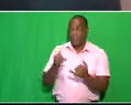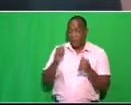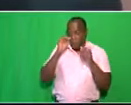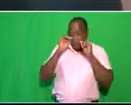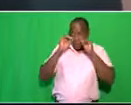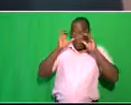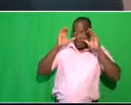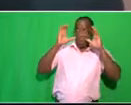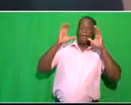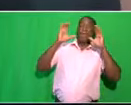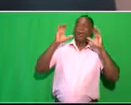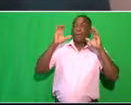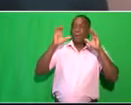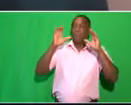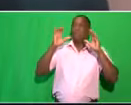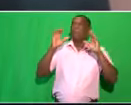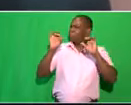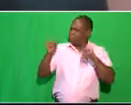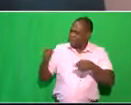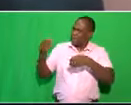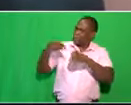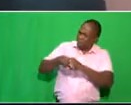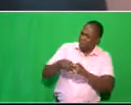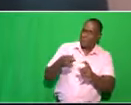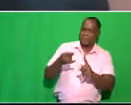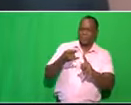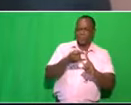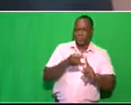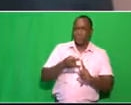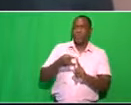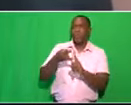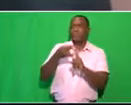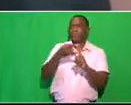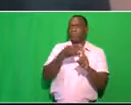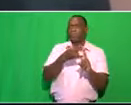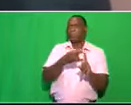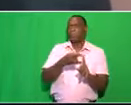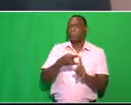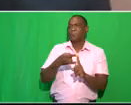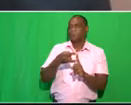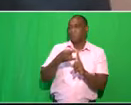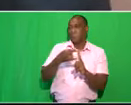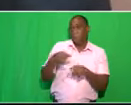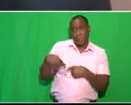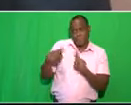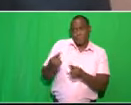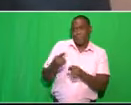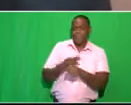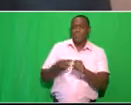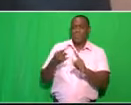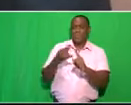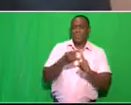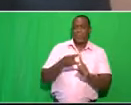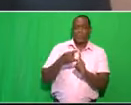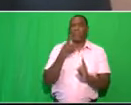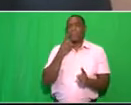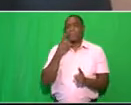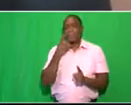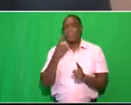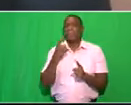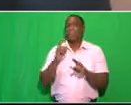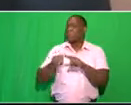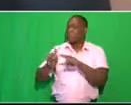well, Zoom is one of the platforms that we've been using recently to quite engage in a